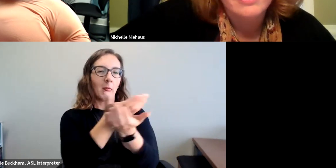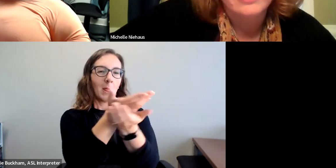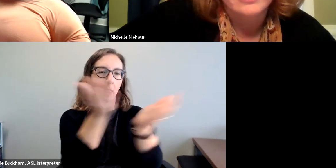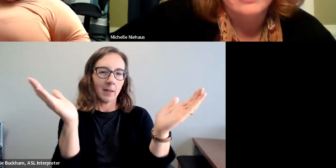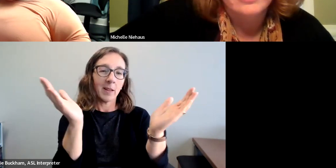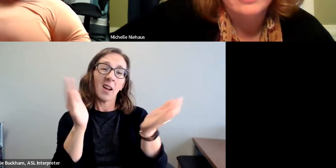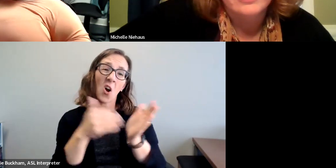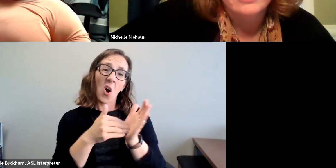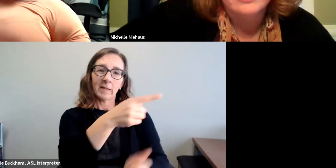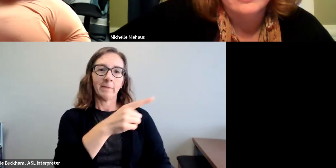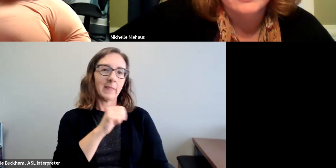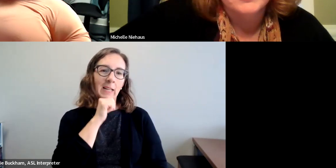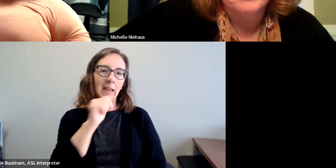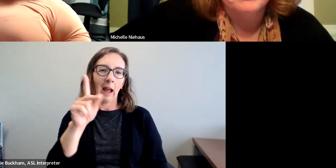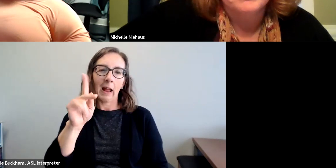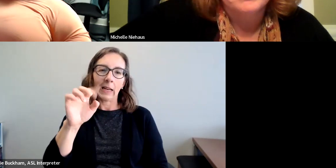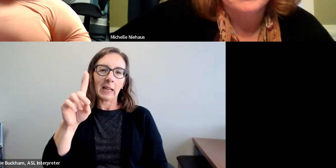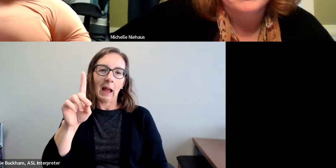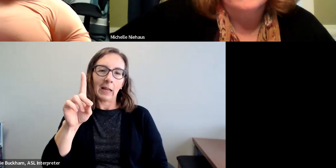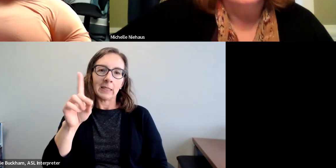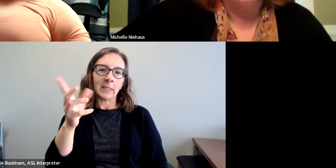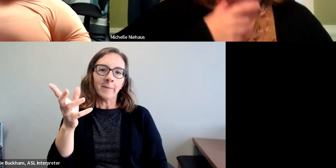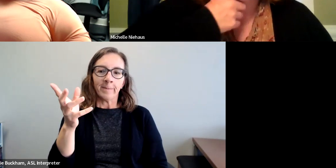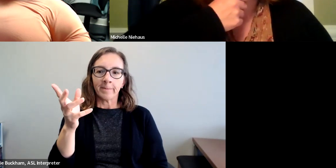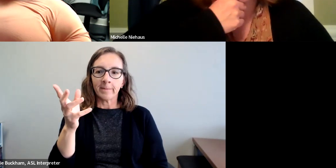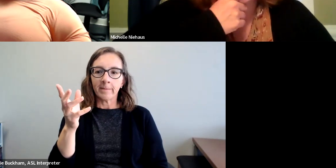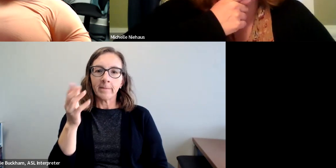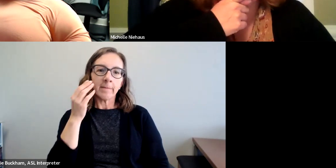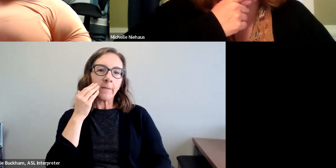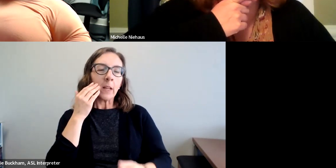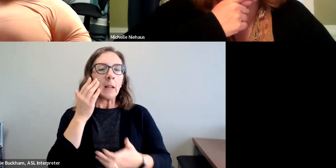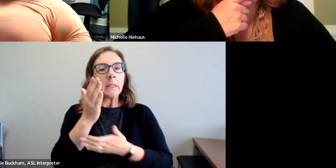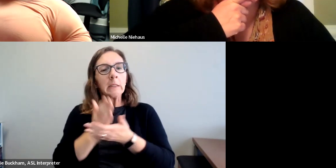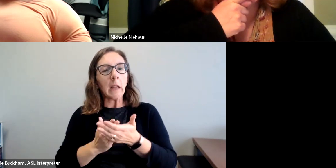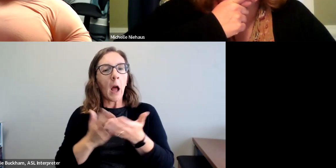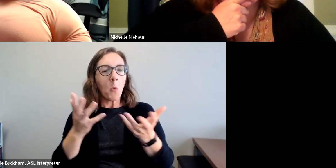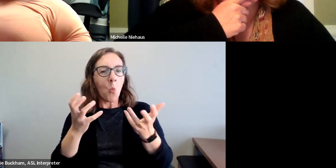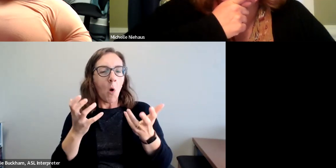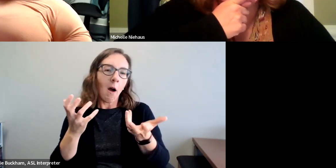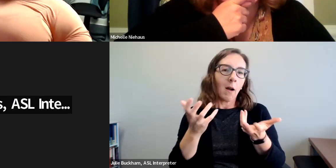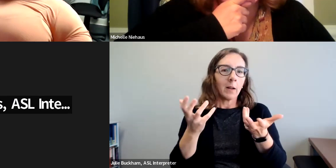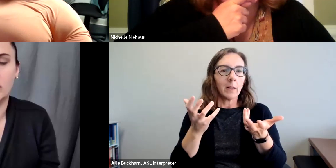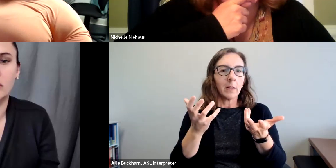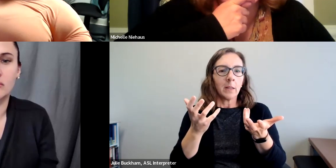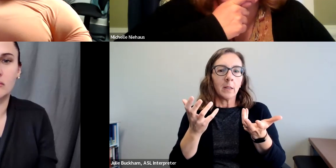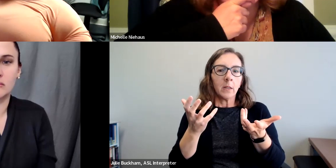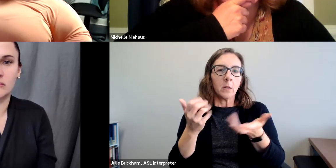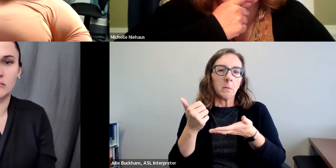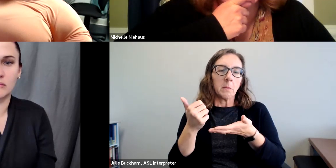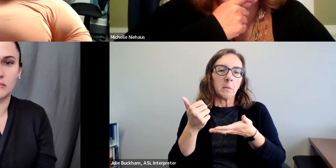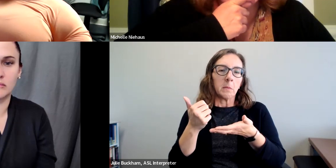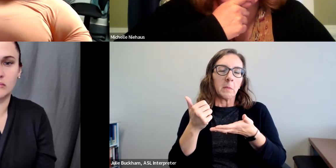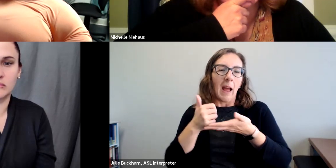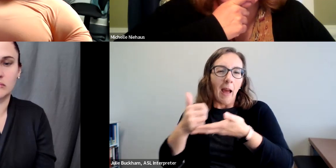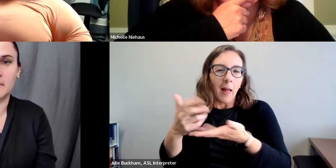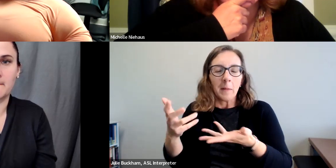kind. Yeah. And some of them just want to be helpful, and it's not even that they're not kind, but